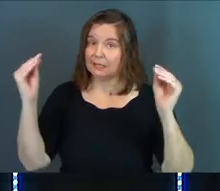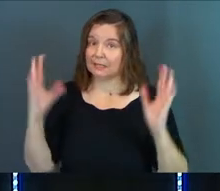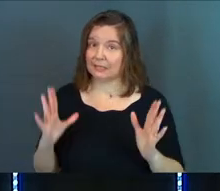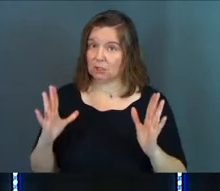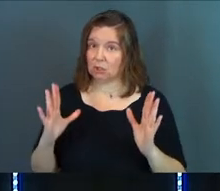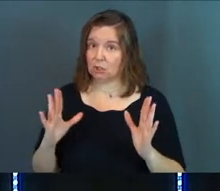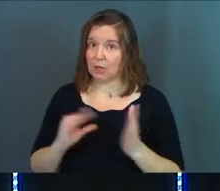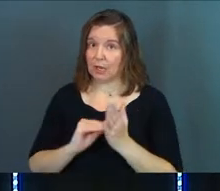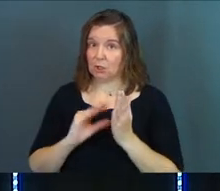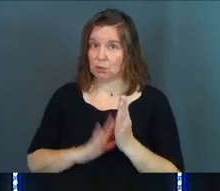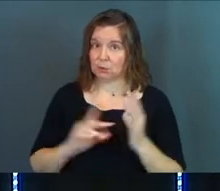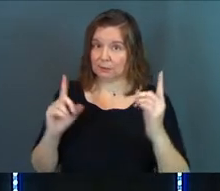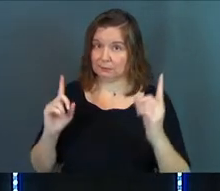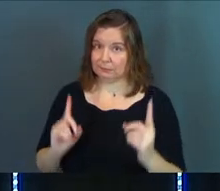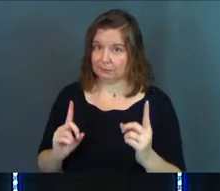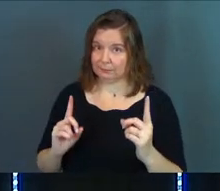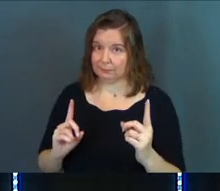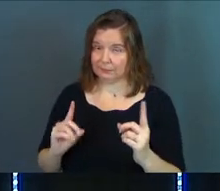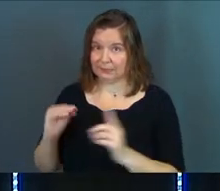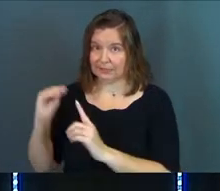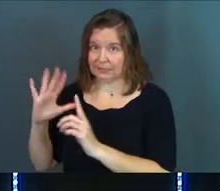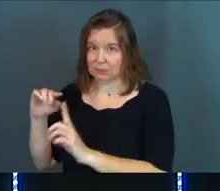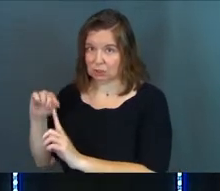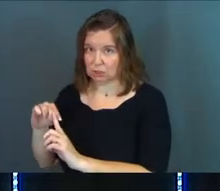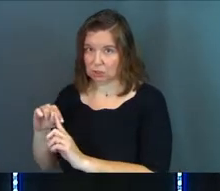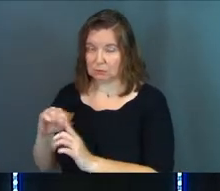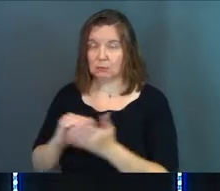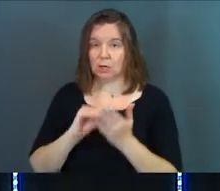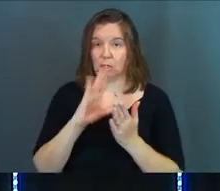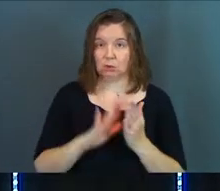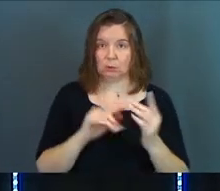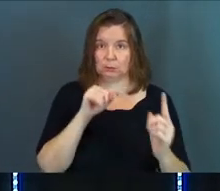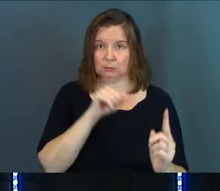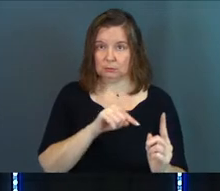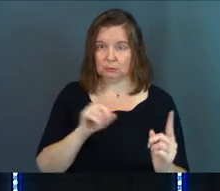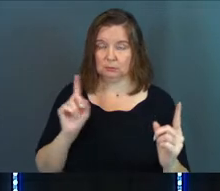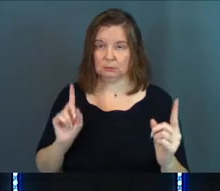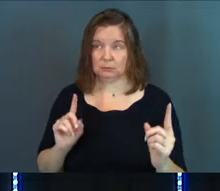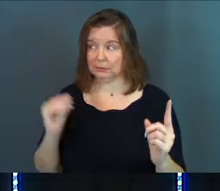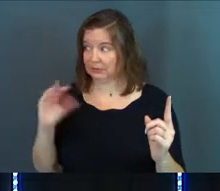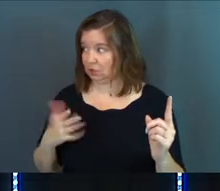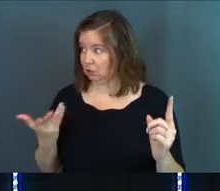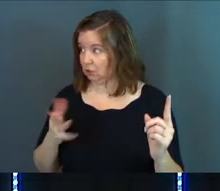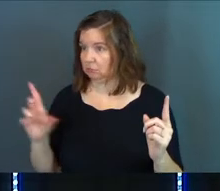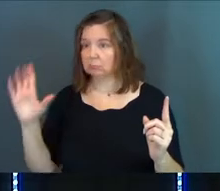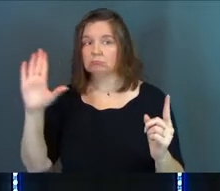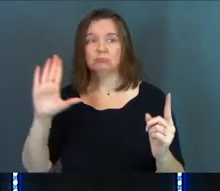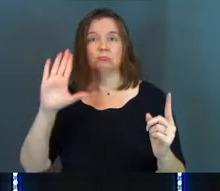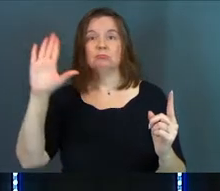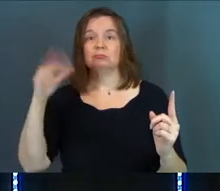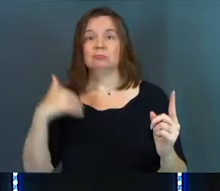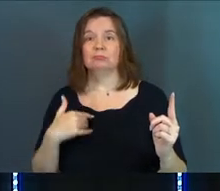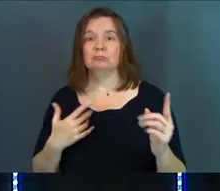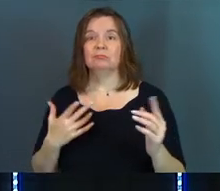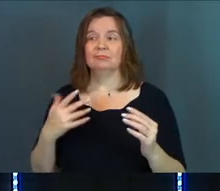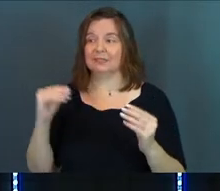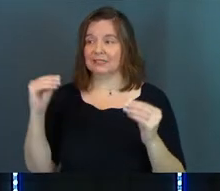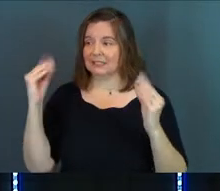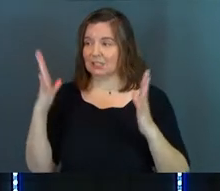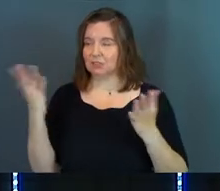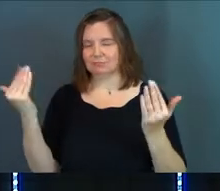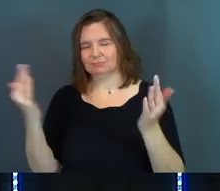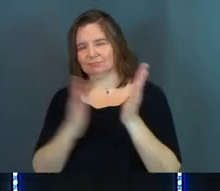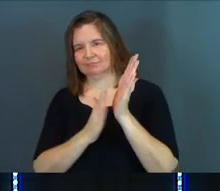teacher and a student. We're gonna do this real quick, okay? So we have a teacher. Any teachers in here? Come on, let's go. Can we make some noise for our teachers?